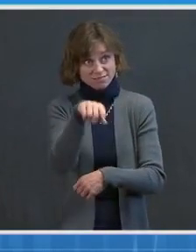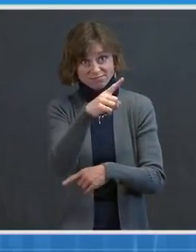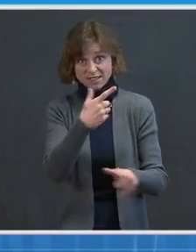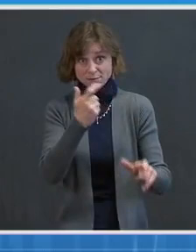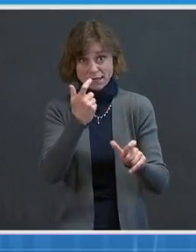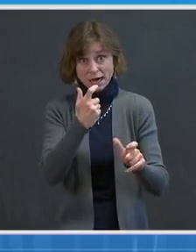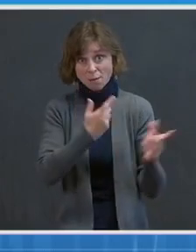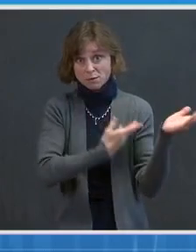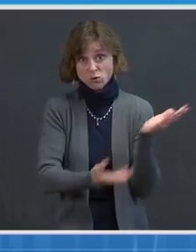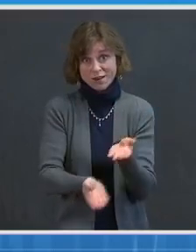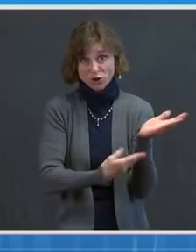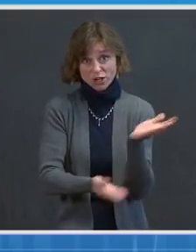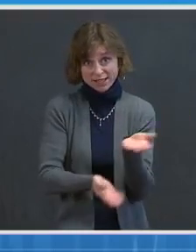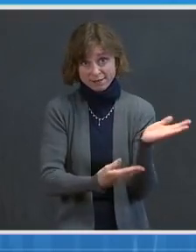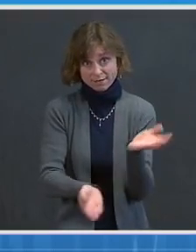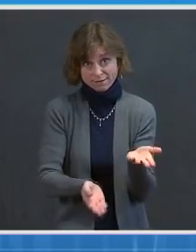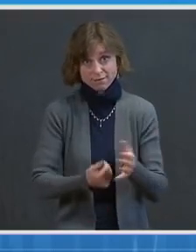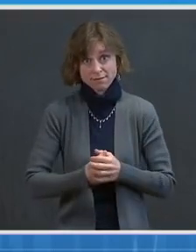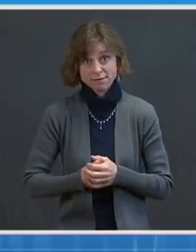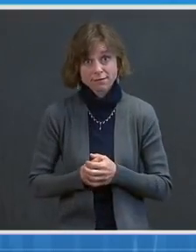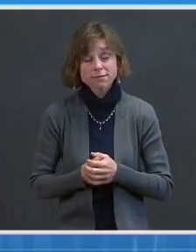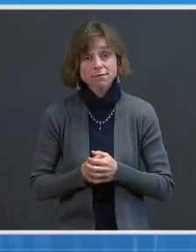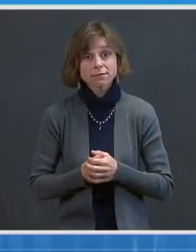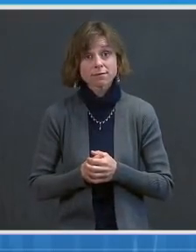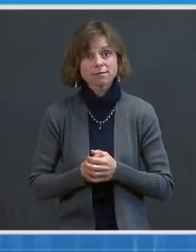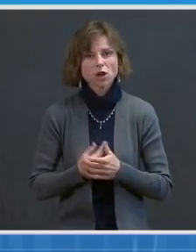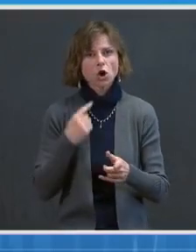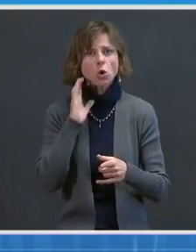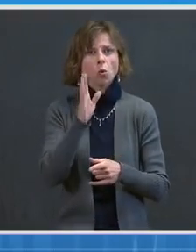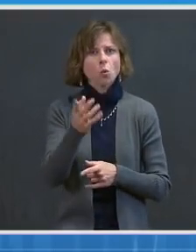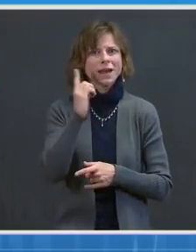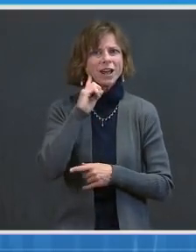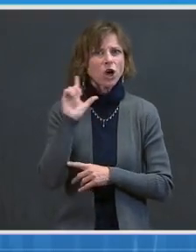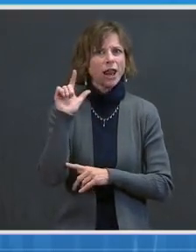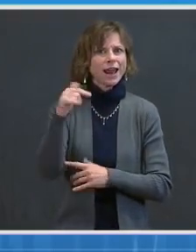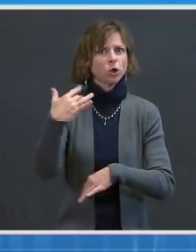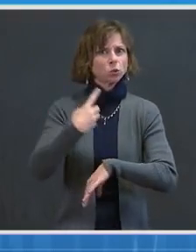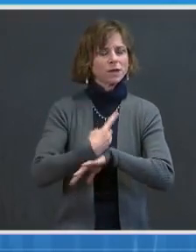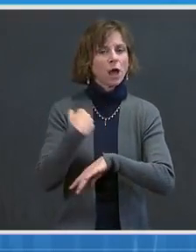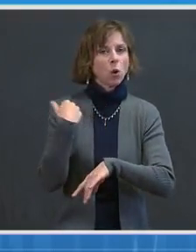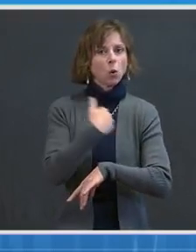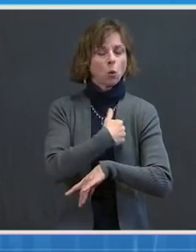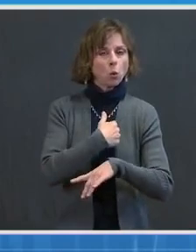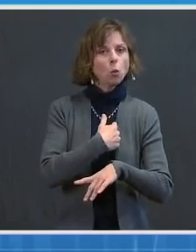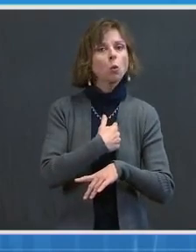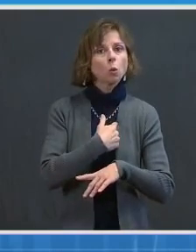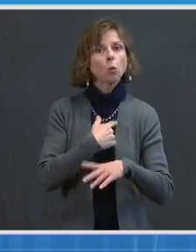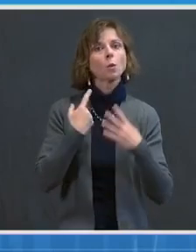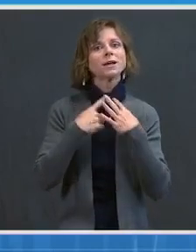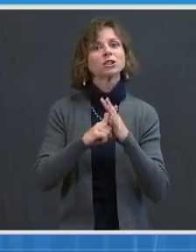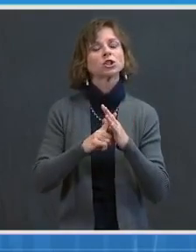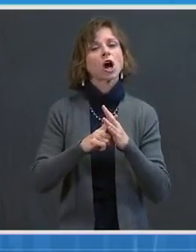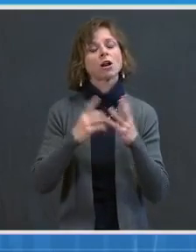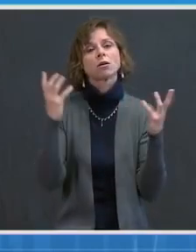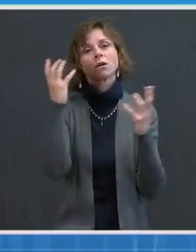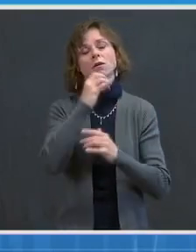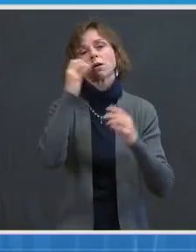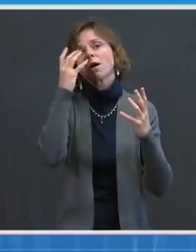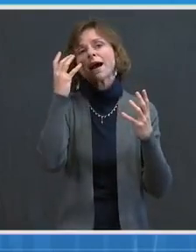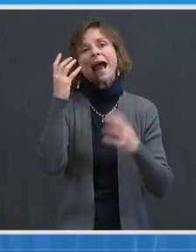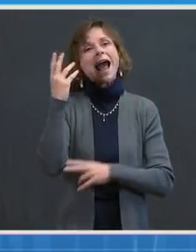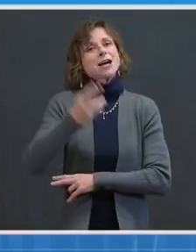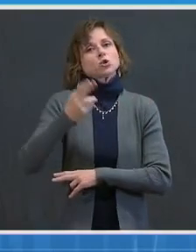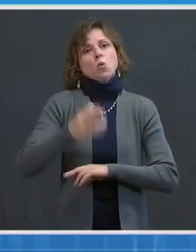31st. And as you'll hear about later today, we led a historic partnership between two rival drug